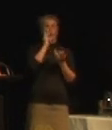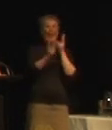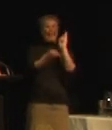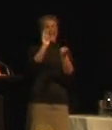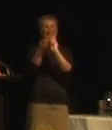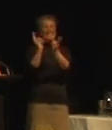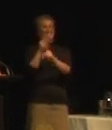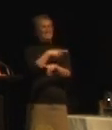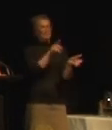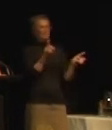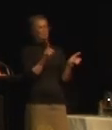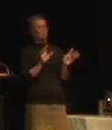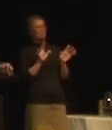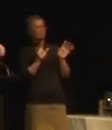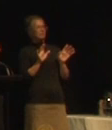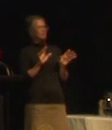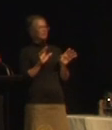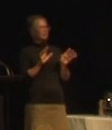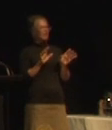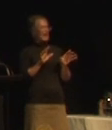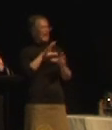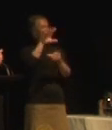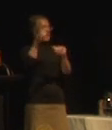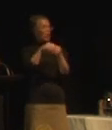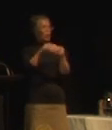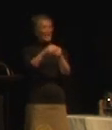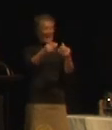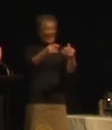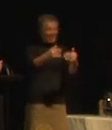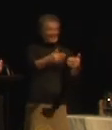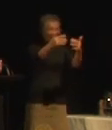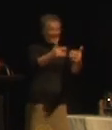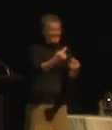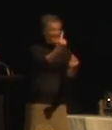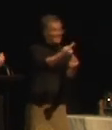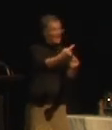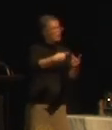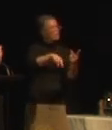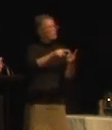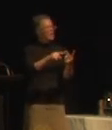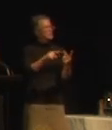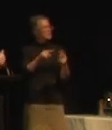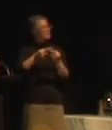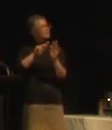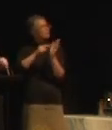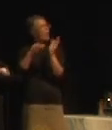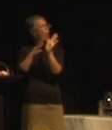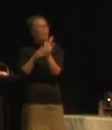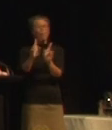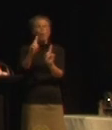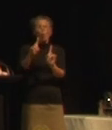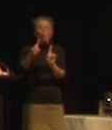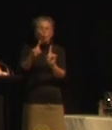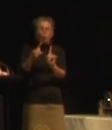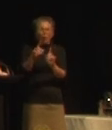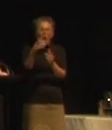you, including the ontology. So not just the data, but also the form of the data, right? What kinds of properties we